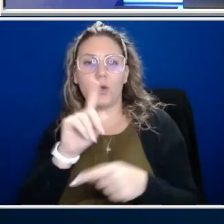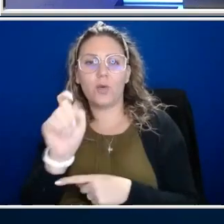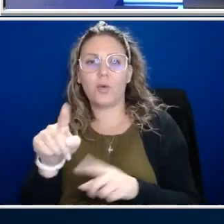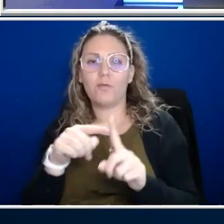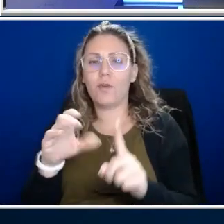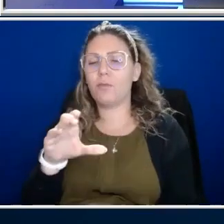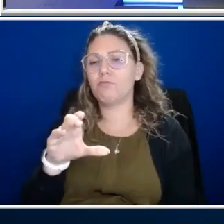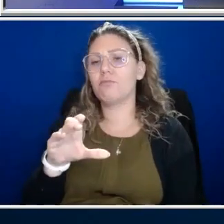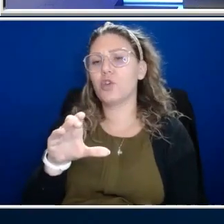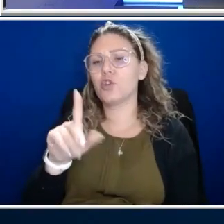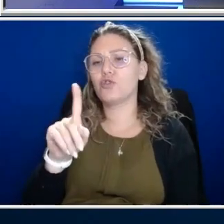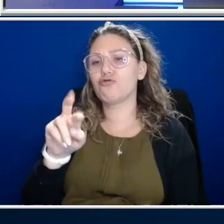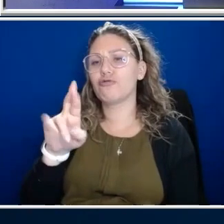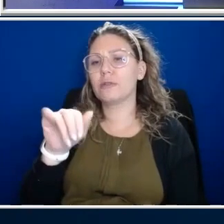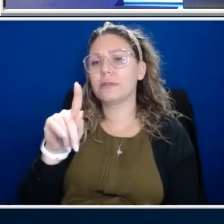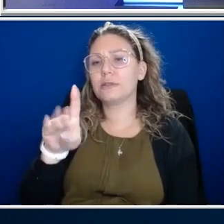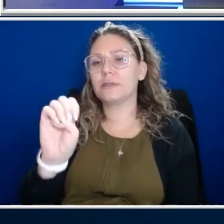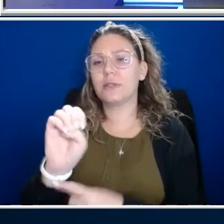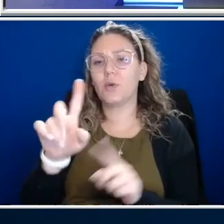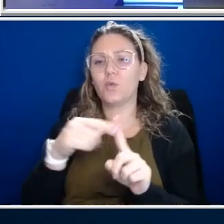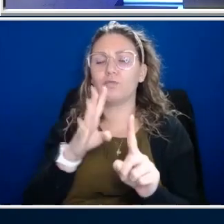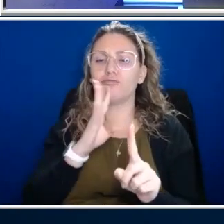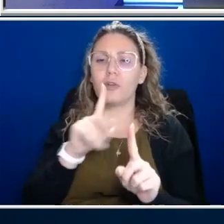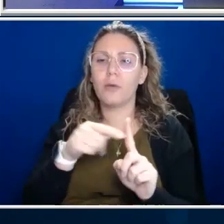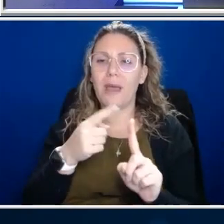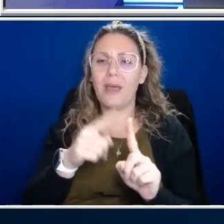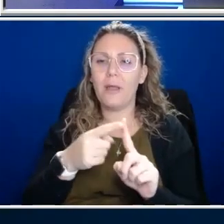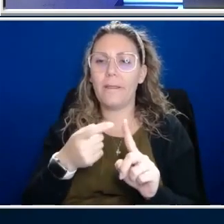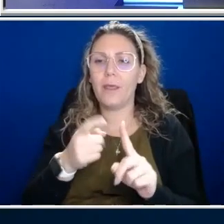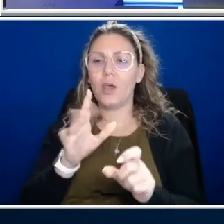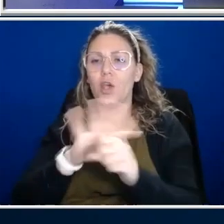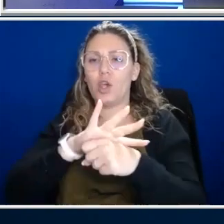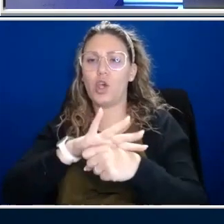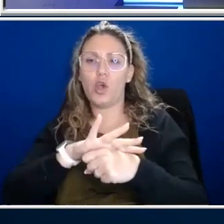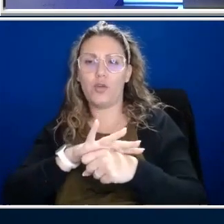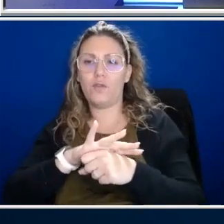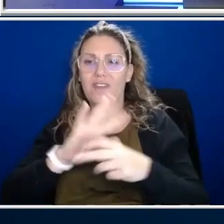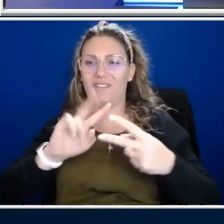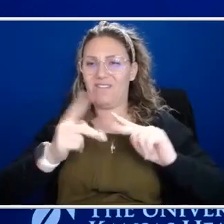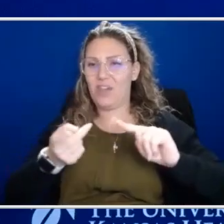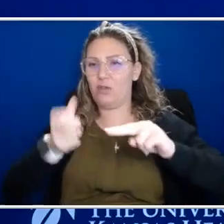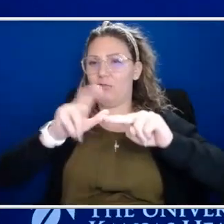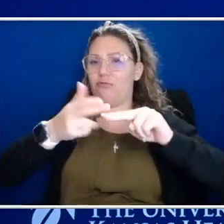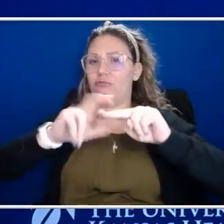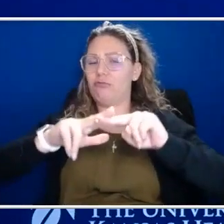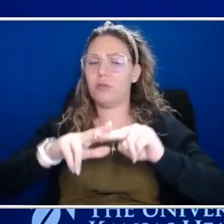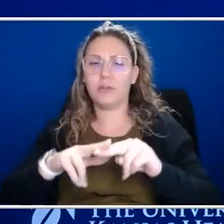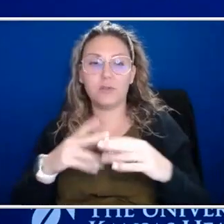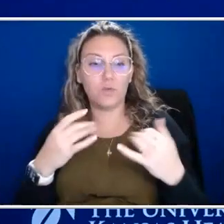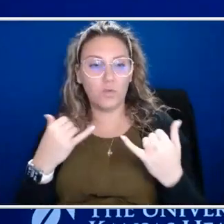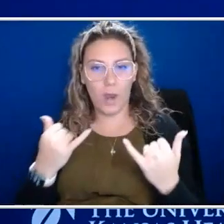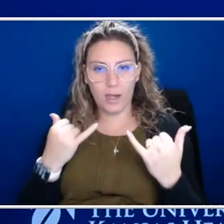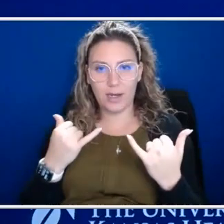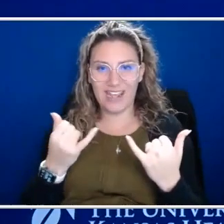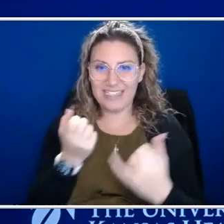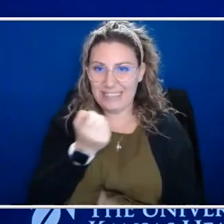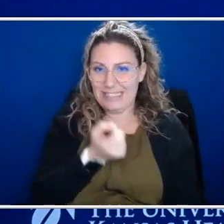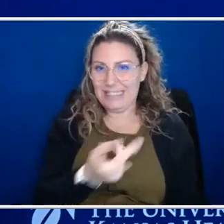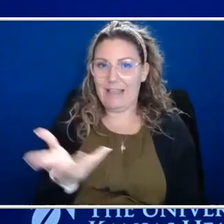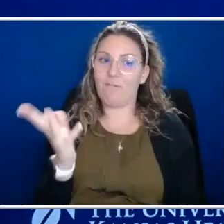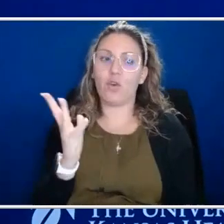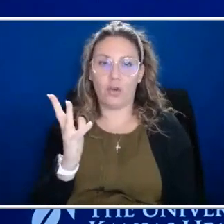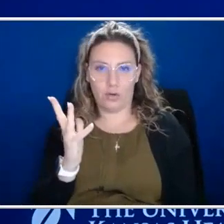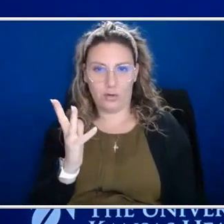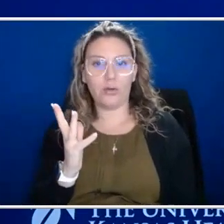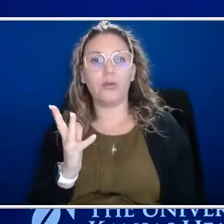talk about the COVID variant that's increasing, which one are you talking about? Right now there is several that are increasing